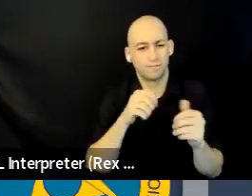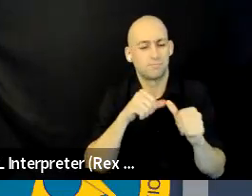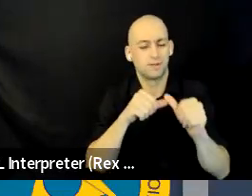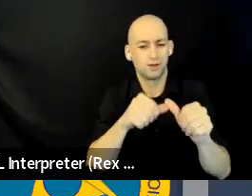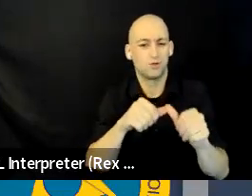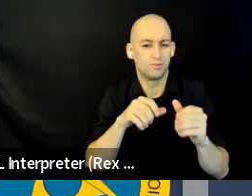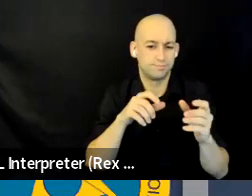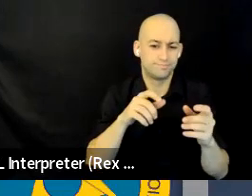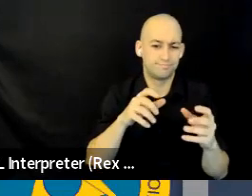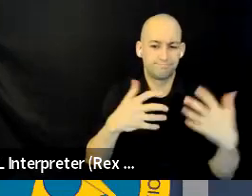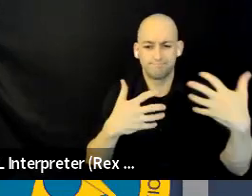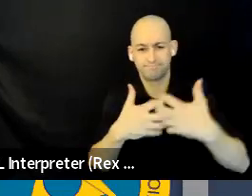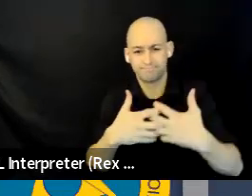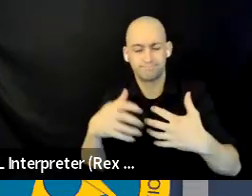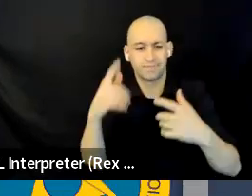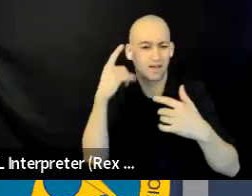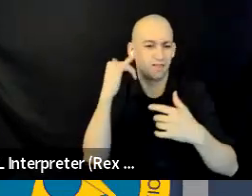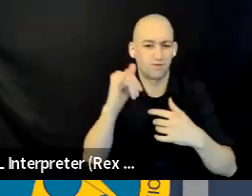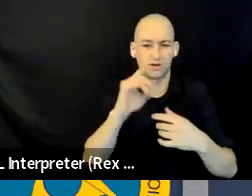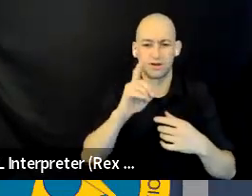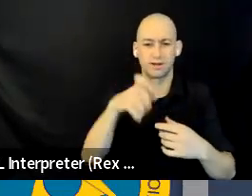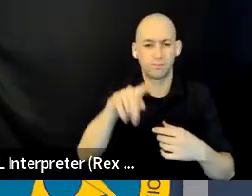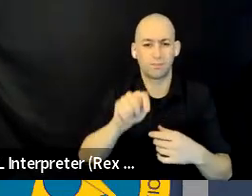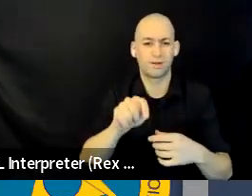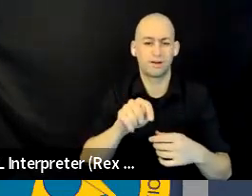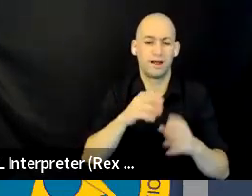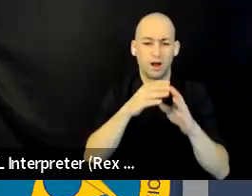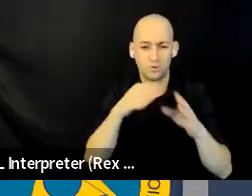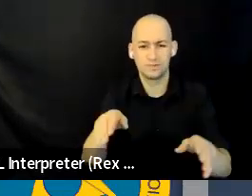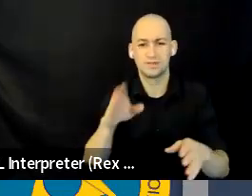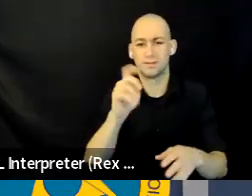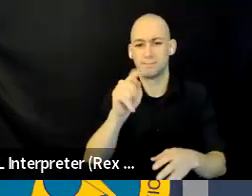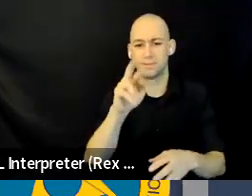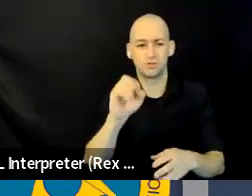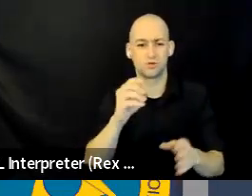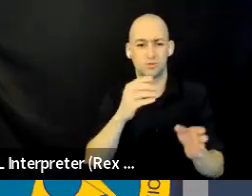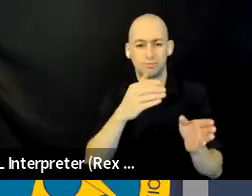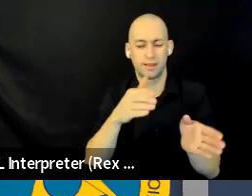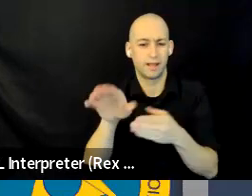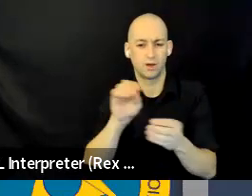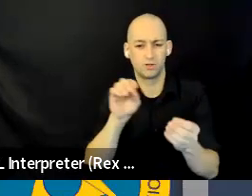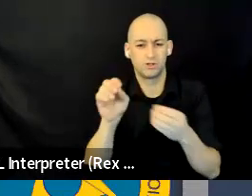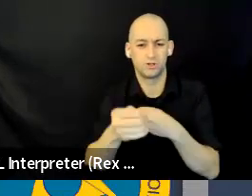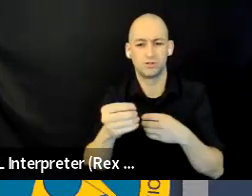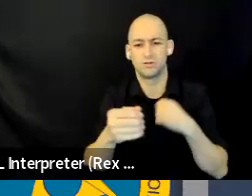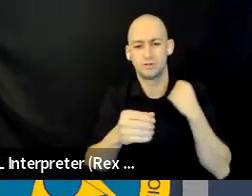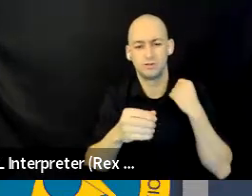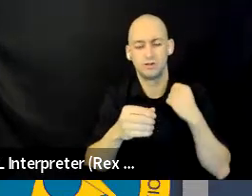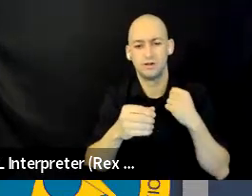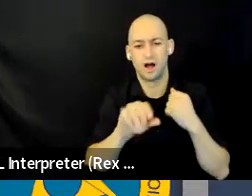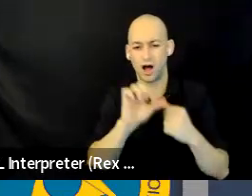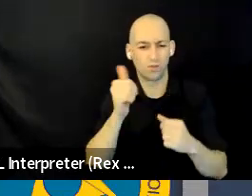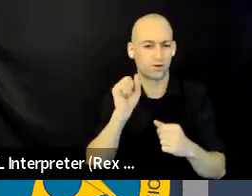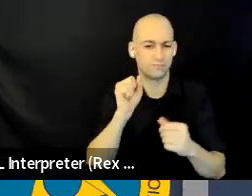with the California Department of Housing and Community Development, metropolitan planning organizations, and other stakeholders